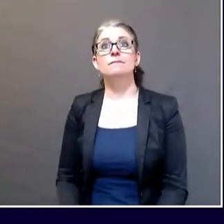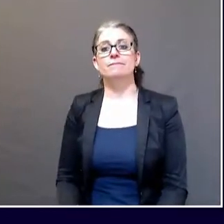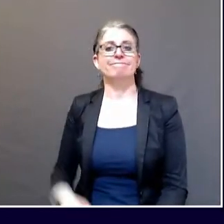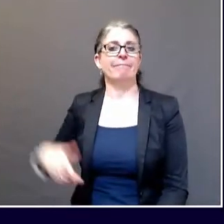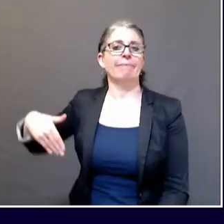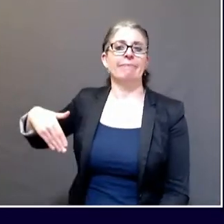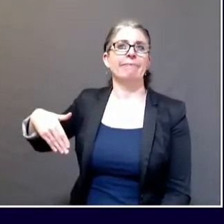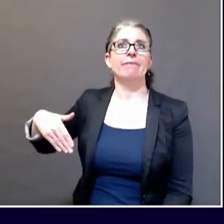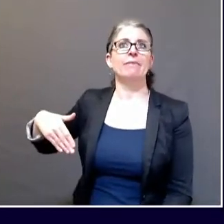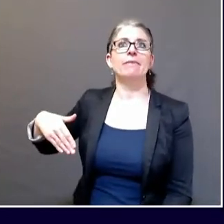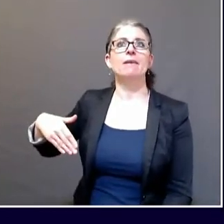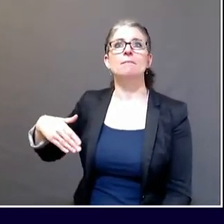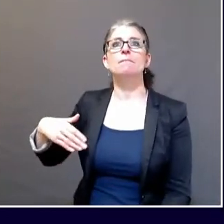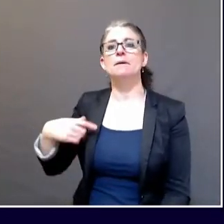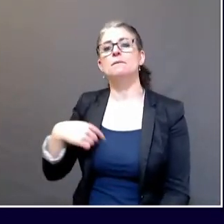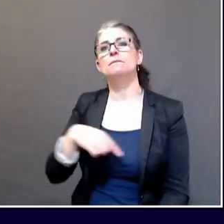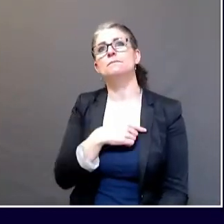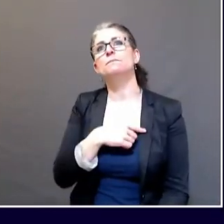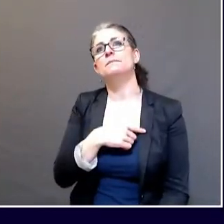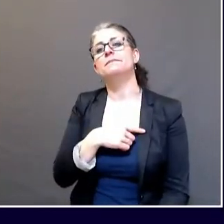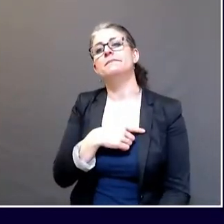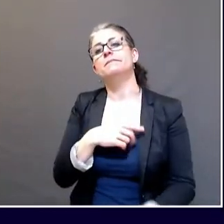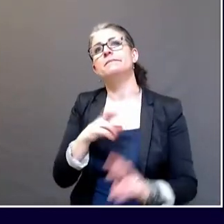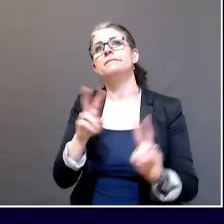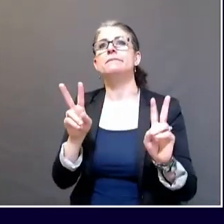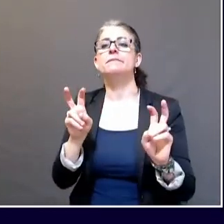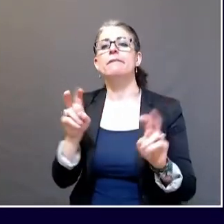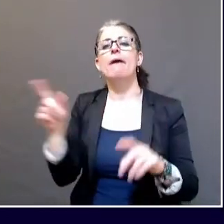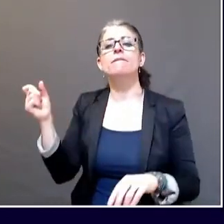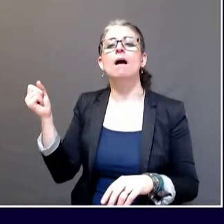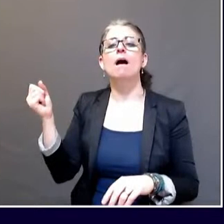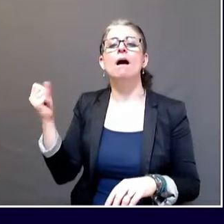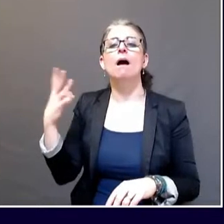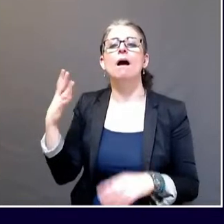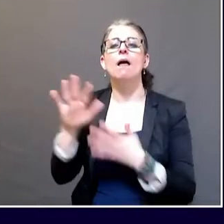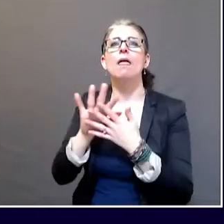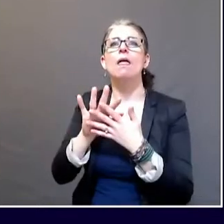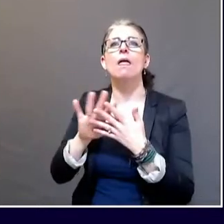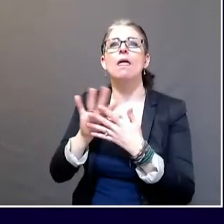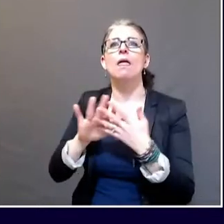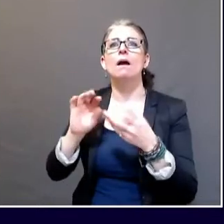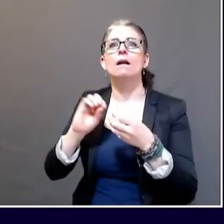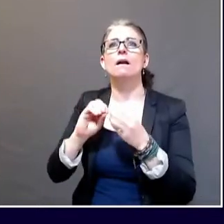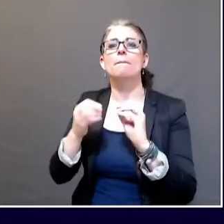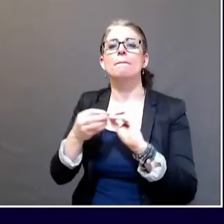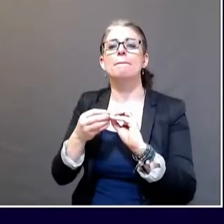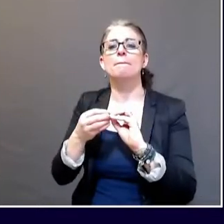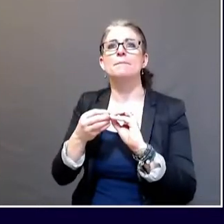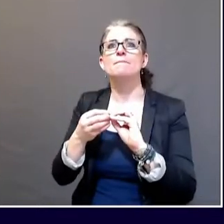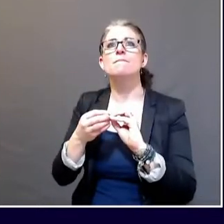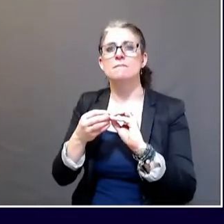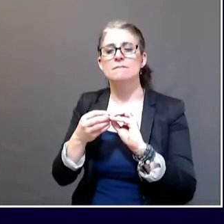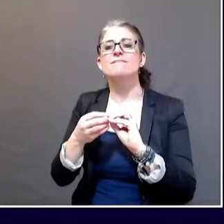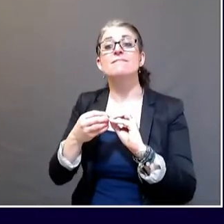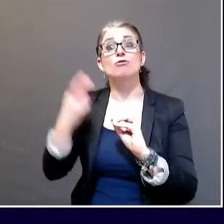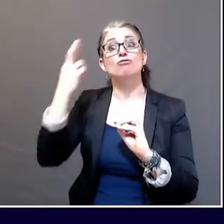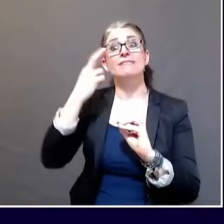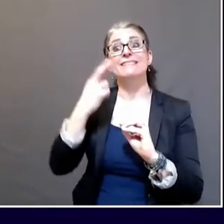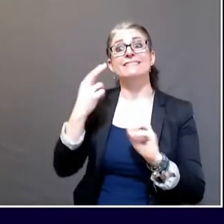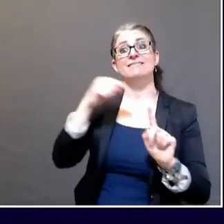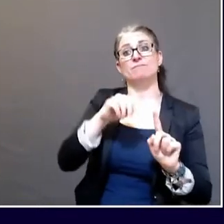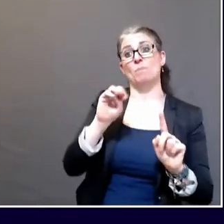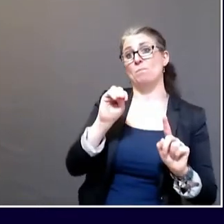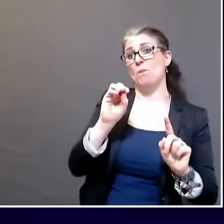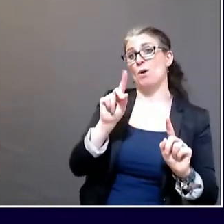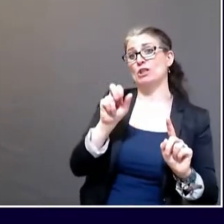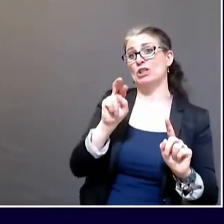be finalized, and that is underway. Our immunization program is having conversations with Operation Warp Speed right